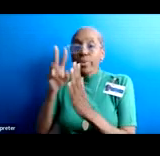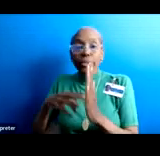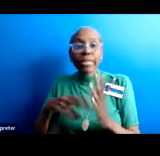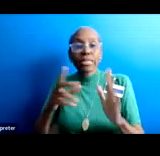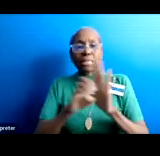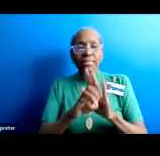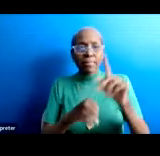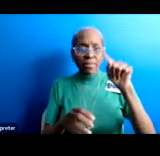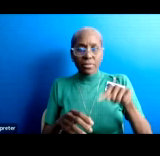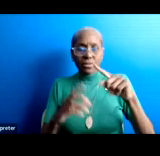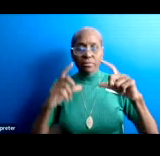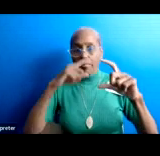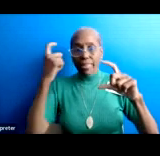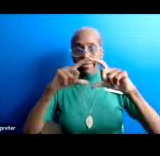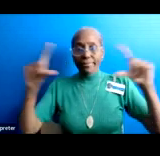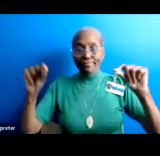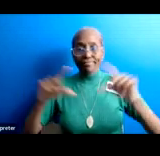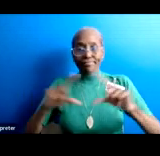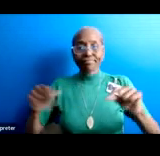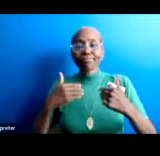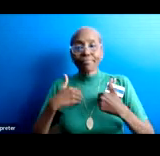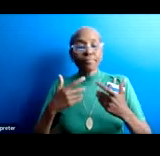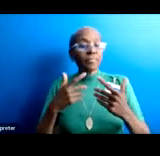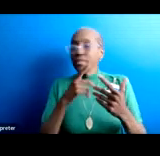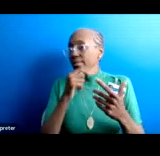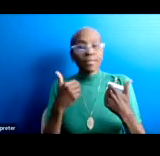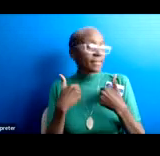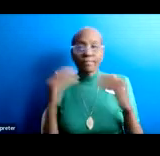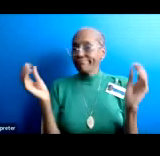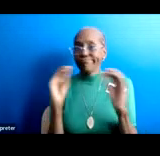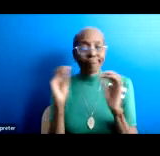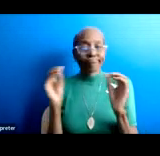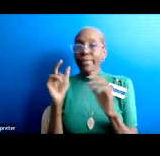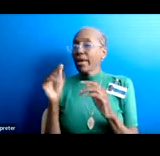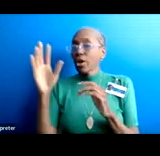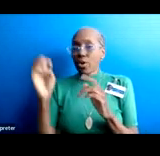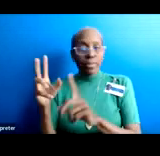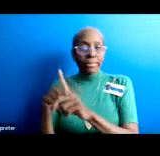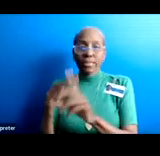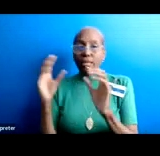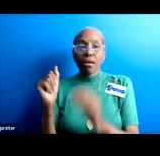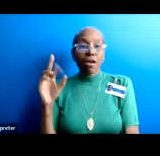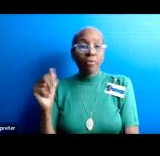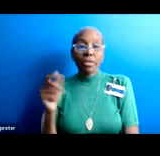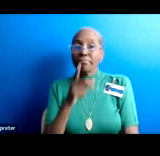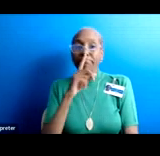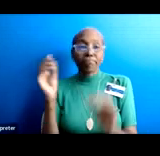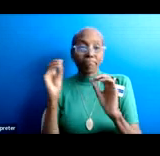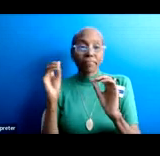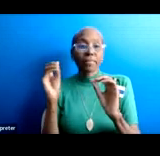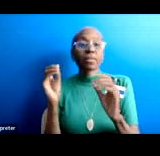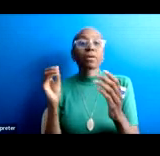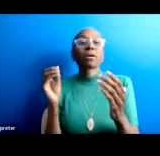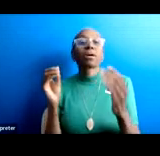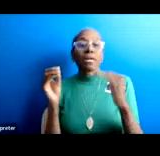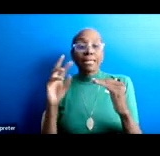screen. So the first box does not have any code assigned to it, any ARIA code assigned to it,